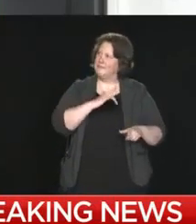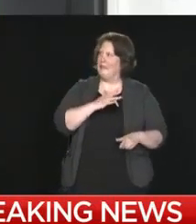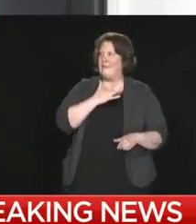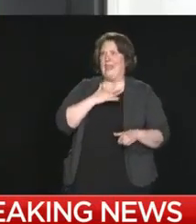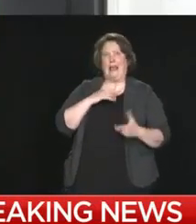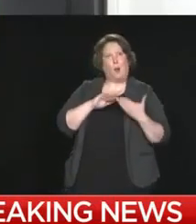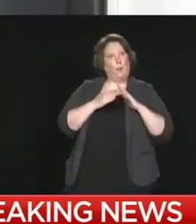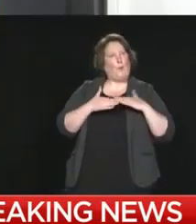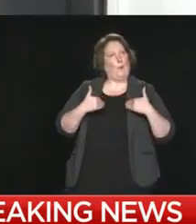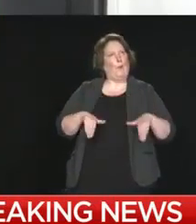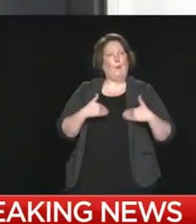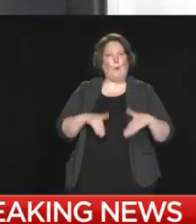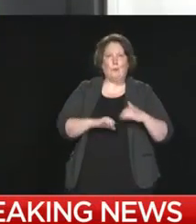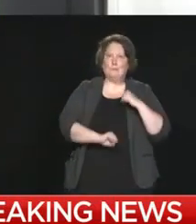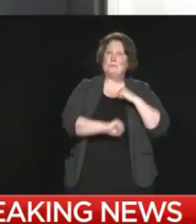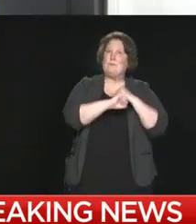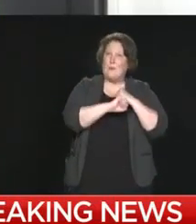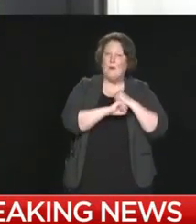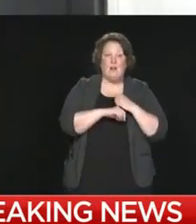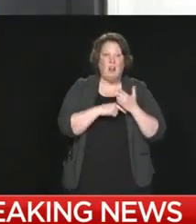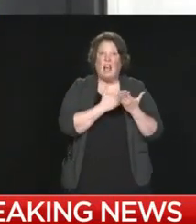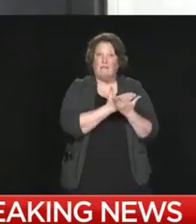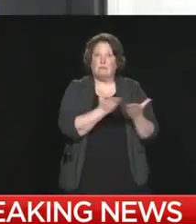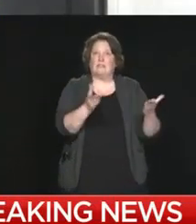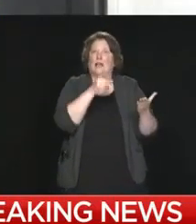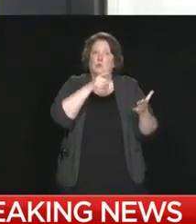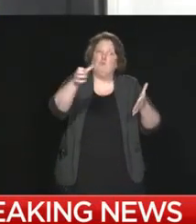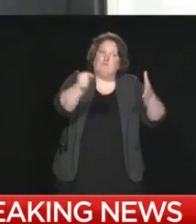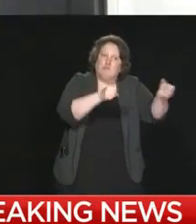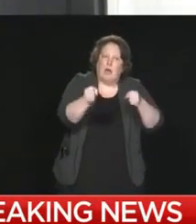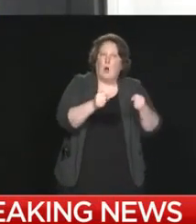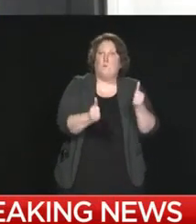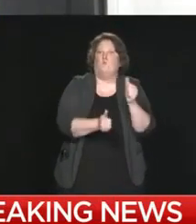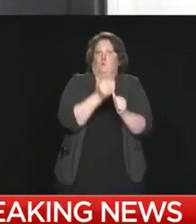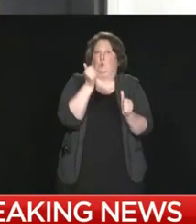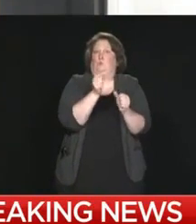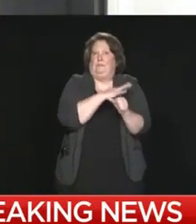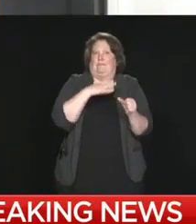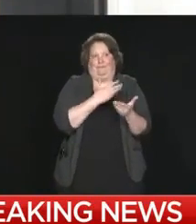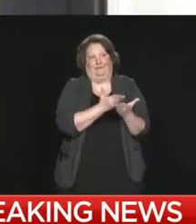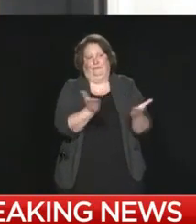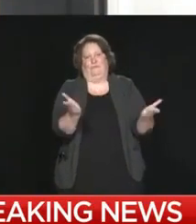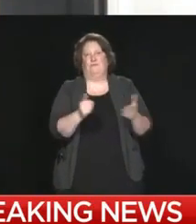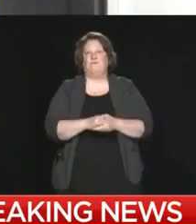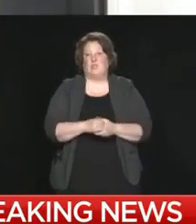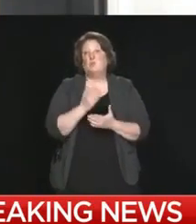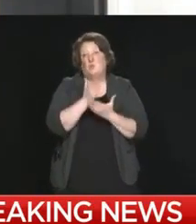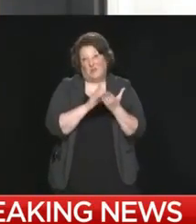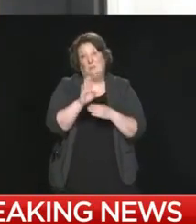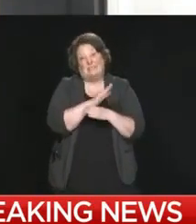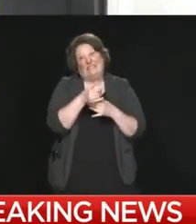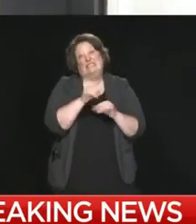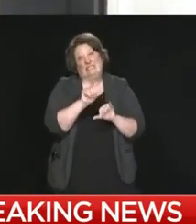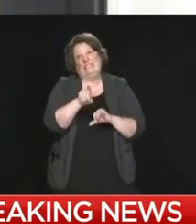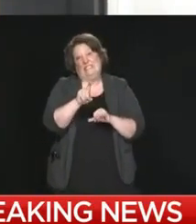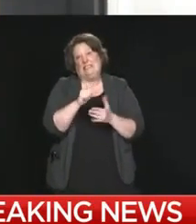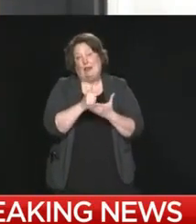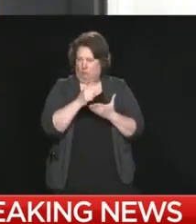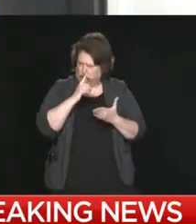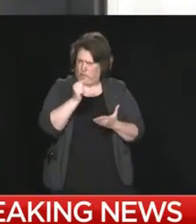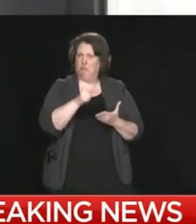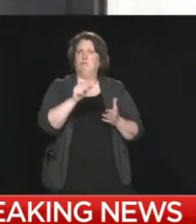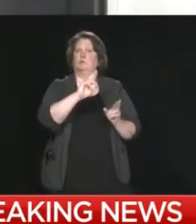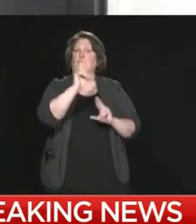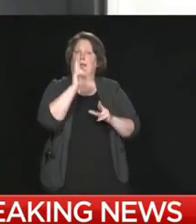largest employer in the country. As we start to reopen, some businesses will need support to get back on their feet, and our government will be there to